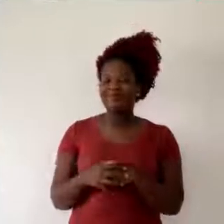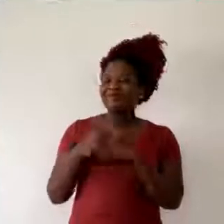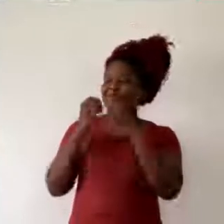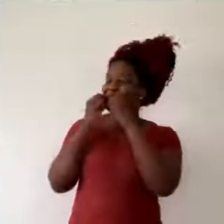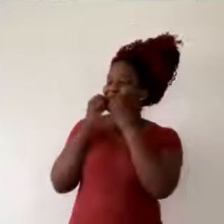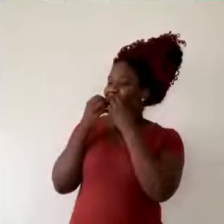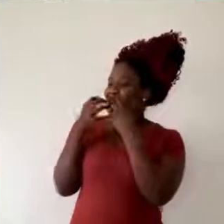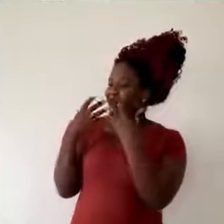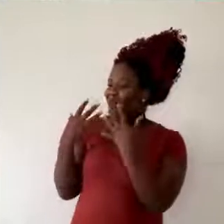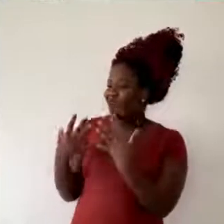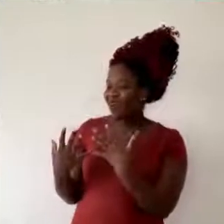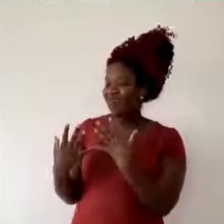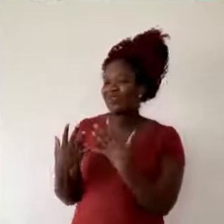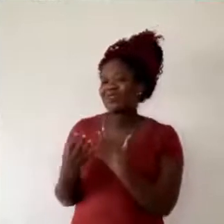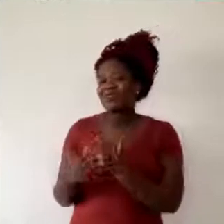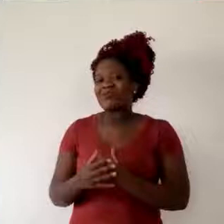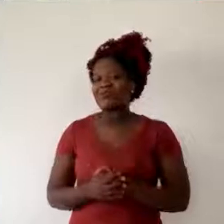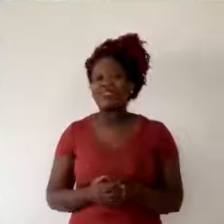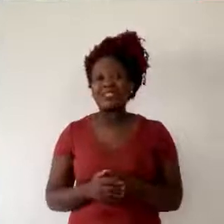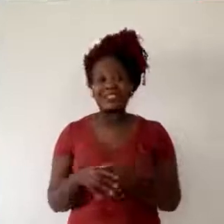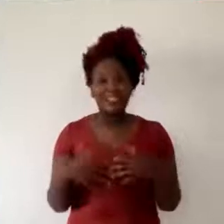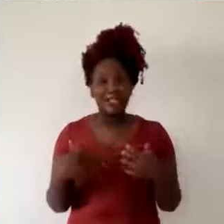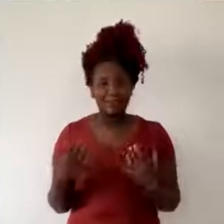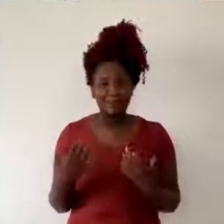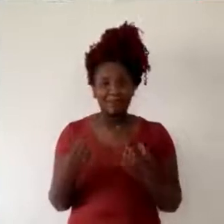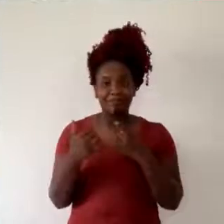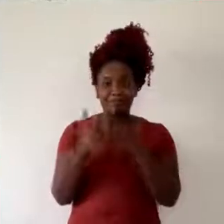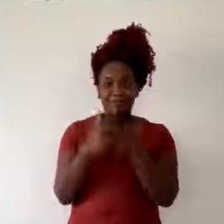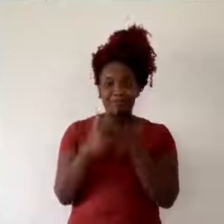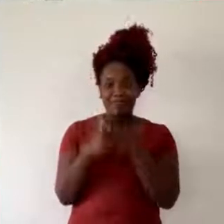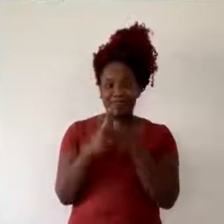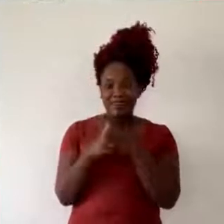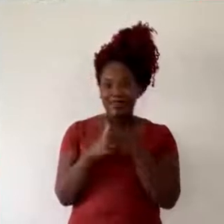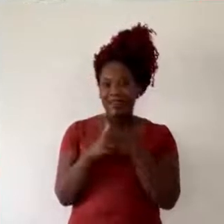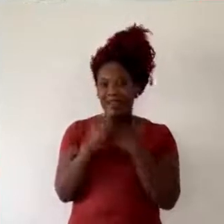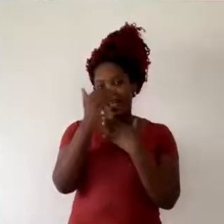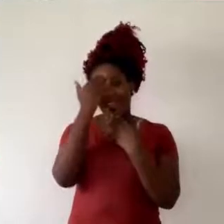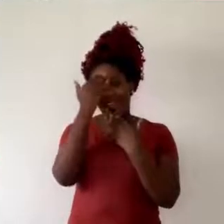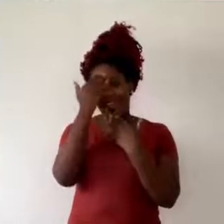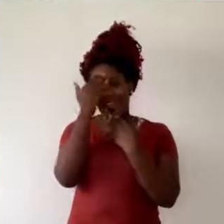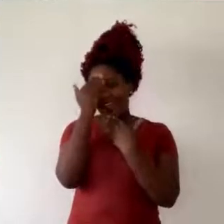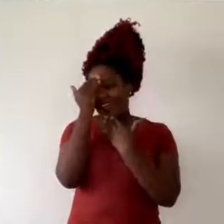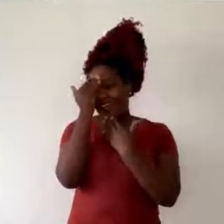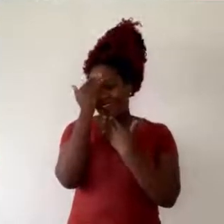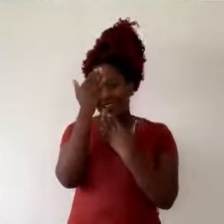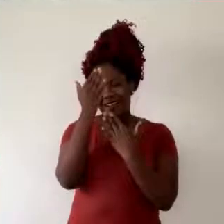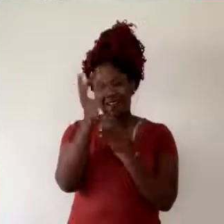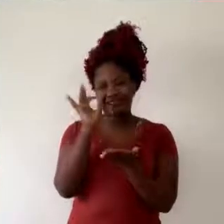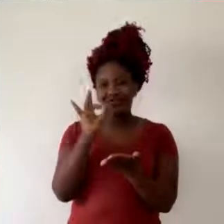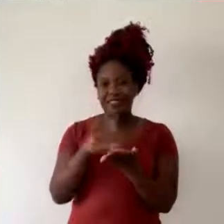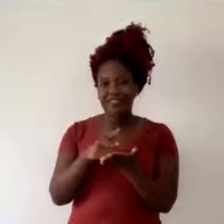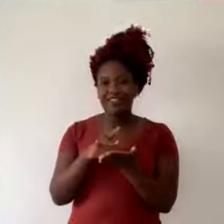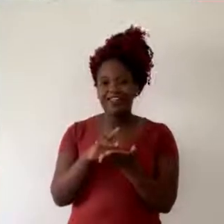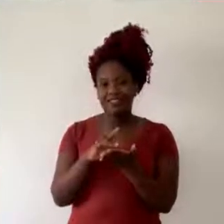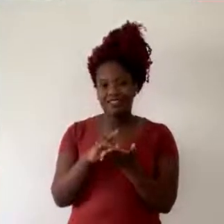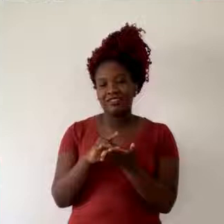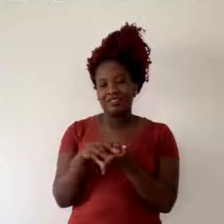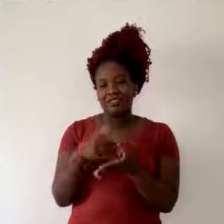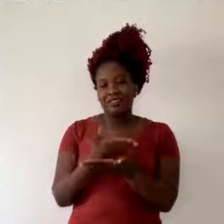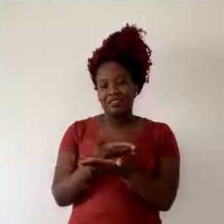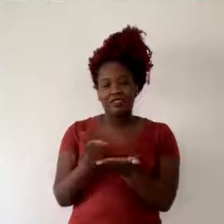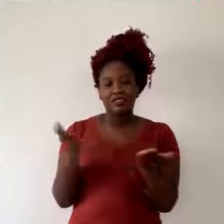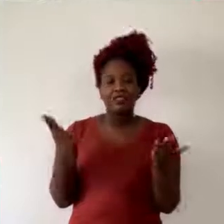Thank you, Mayra. First of all, I would like to thank you tremendously for this